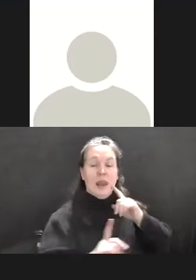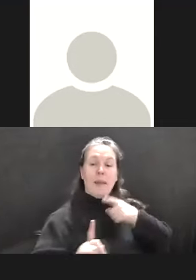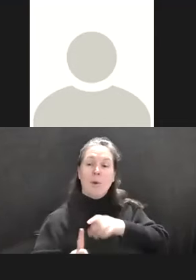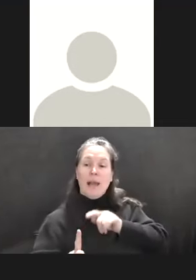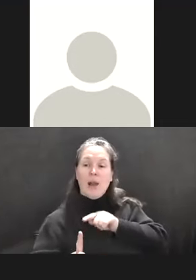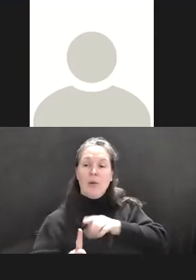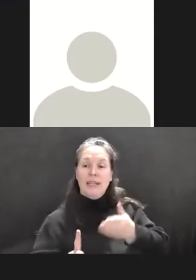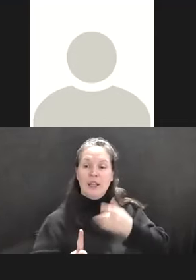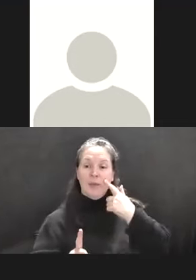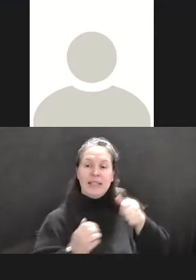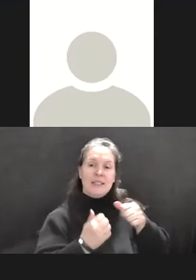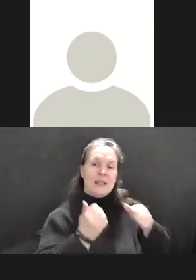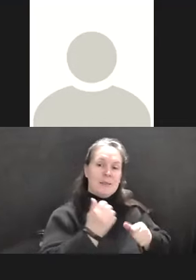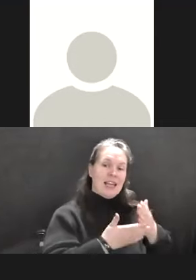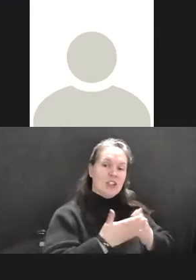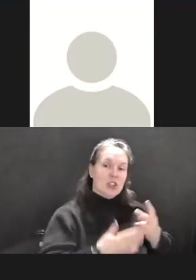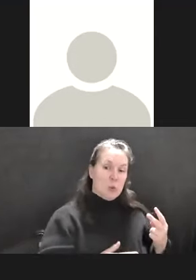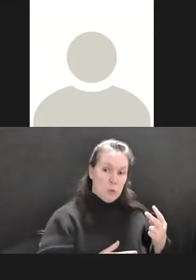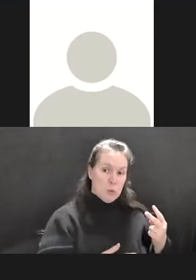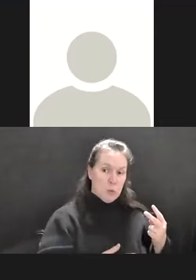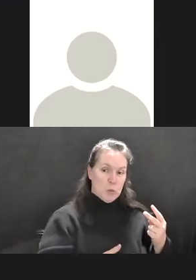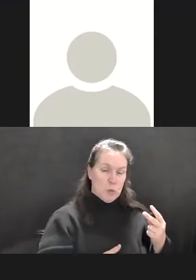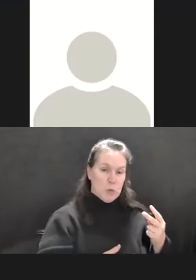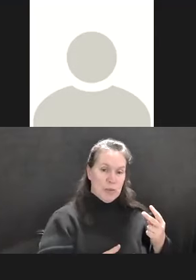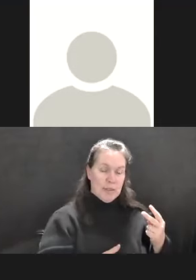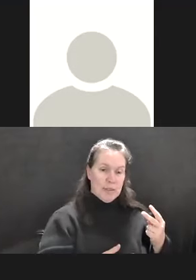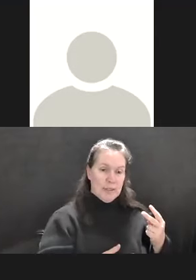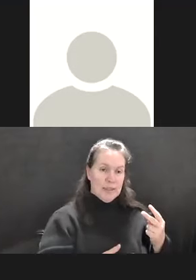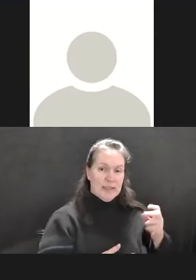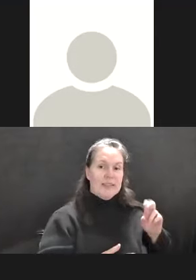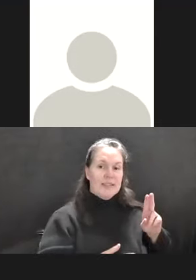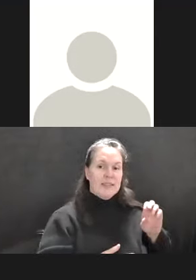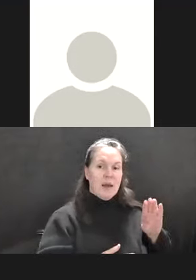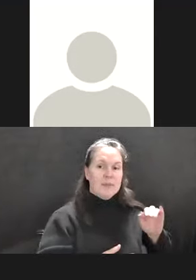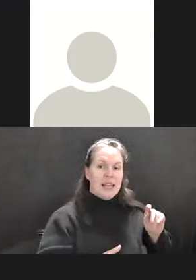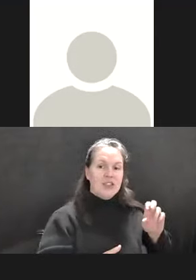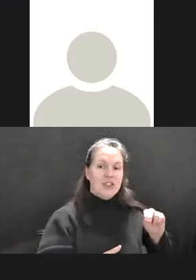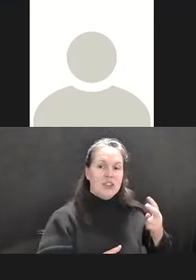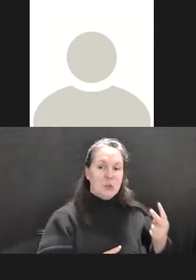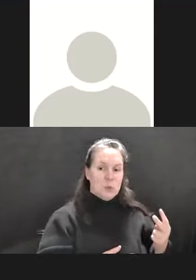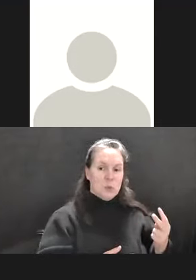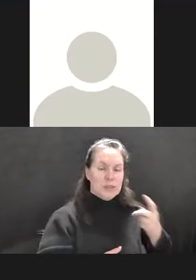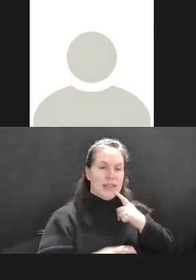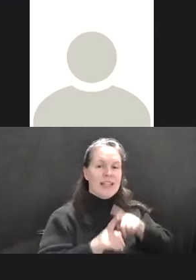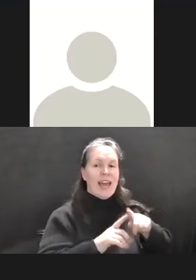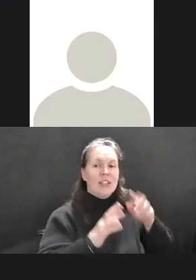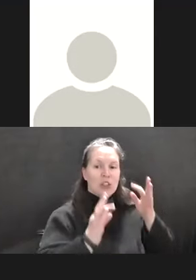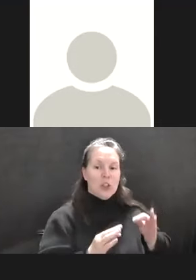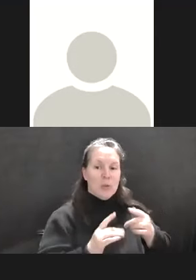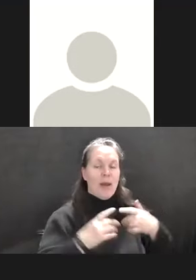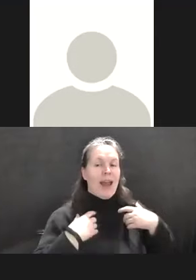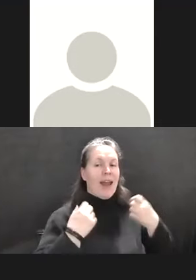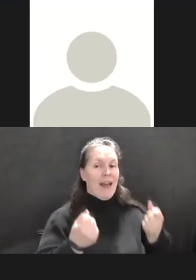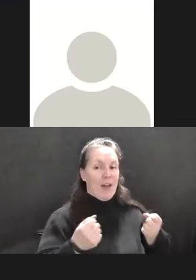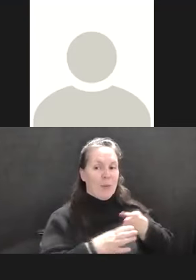in subsection two, you've got as determined by the health profession, and I think it would be more clearer